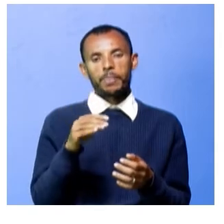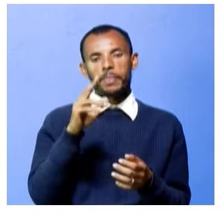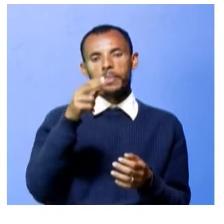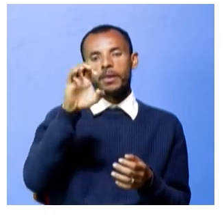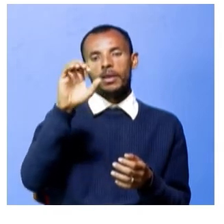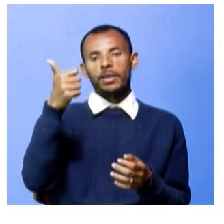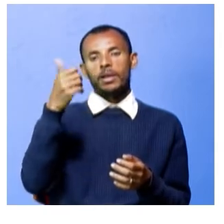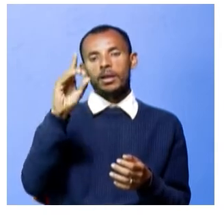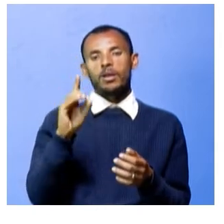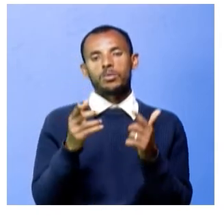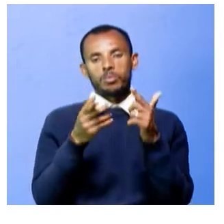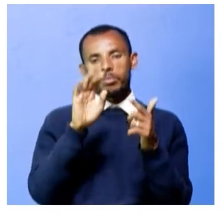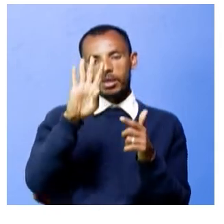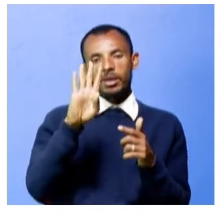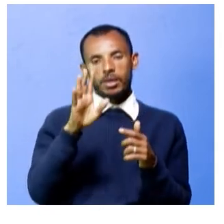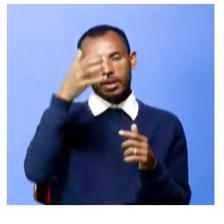B, tail?